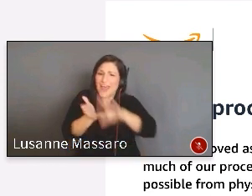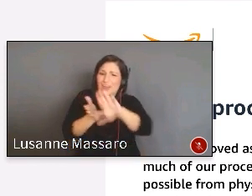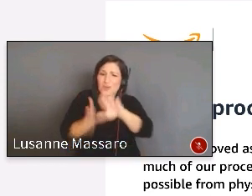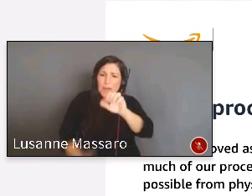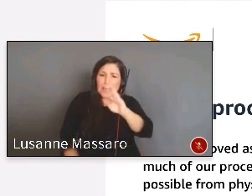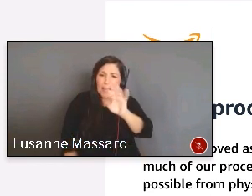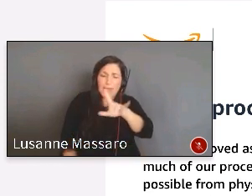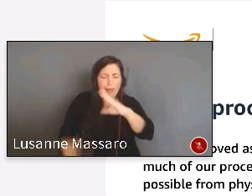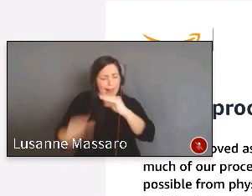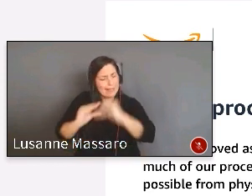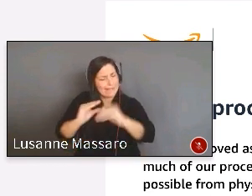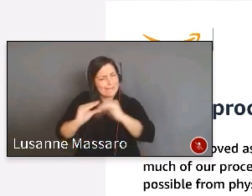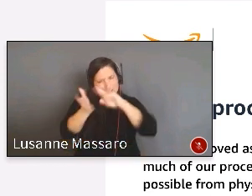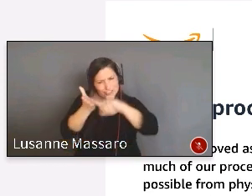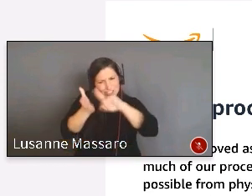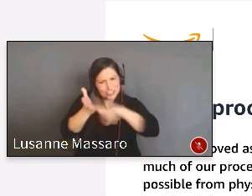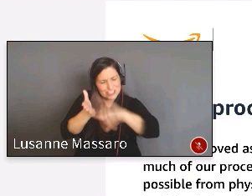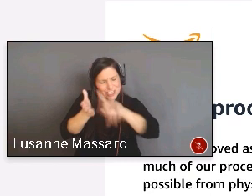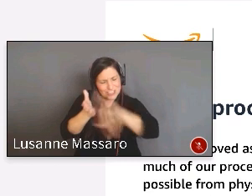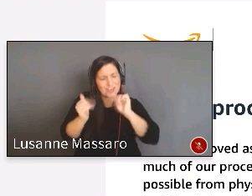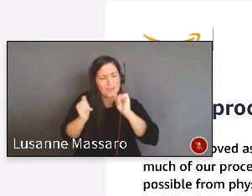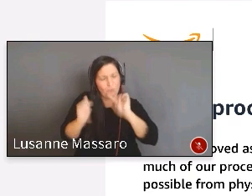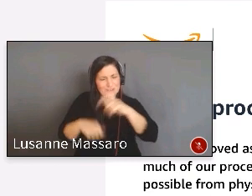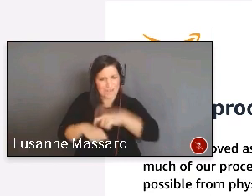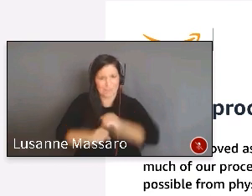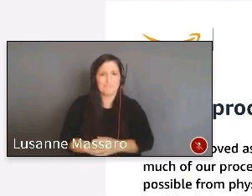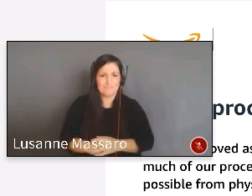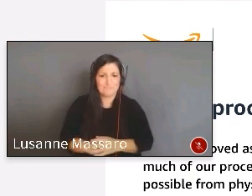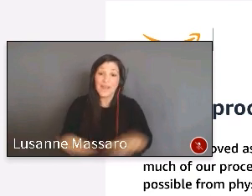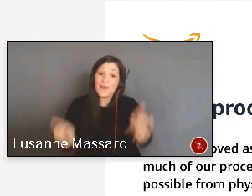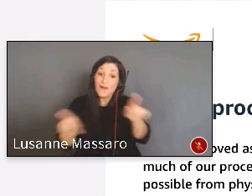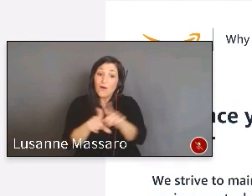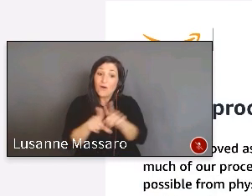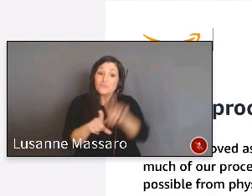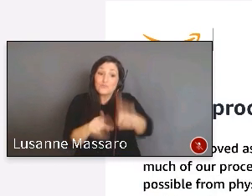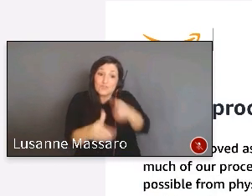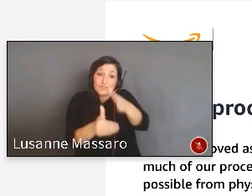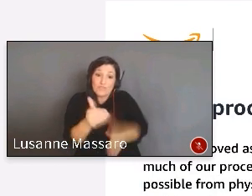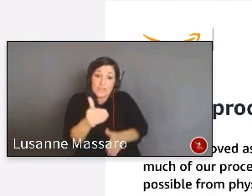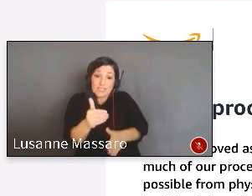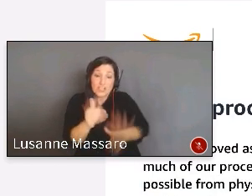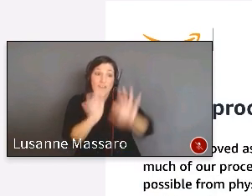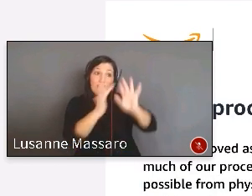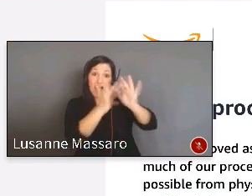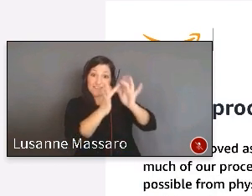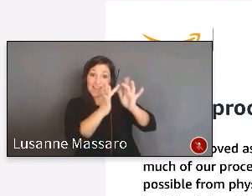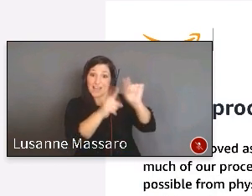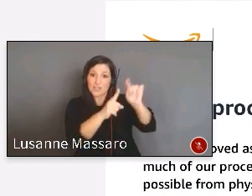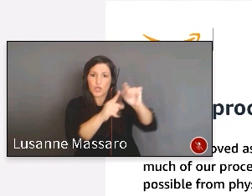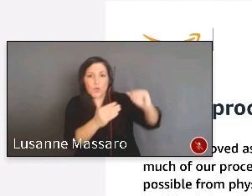huge. Okay. And then you also want to make sure that you complete the online new hire orientation so that you are ready for your first